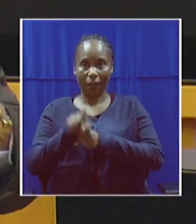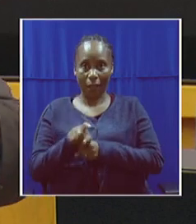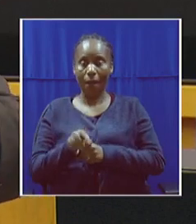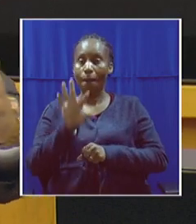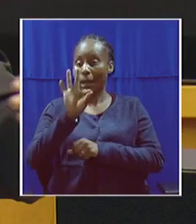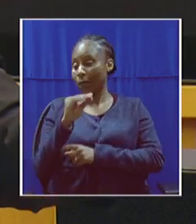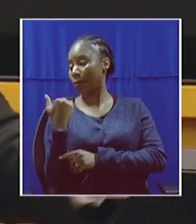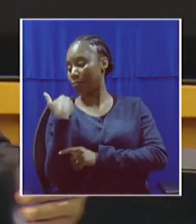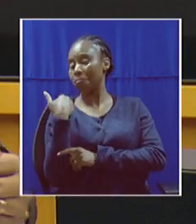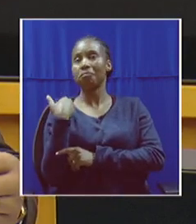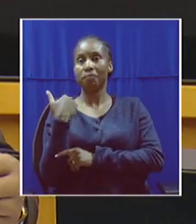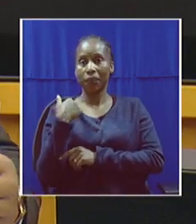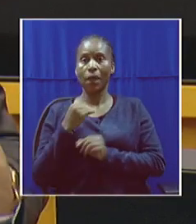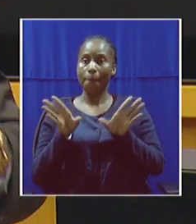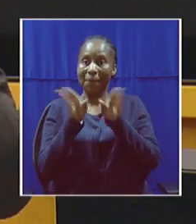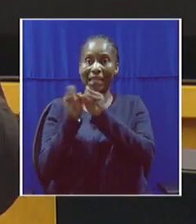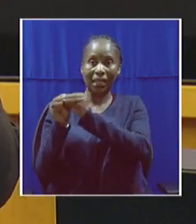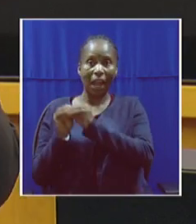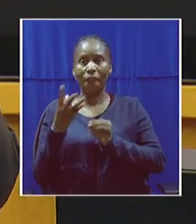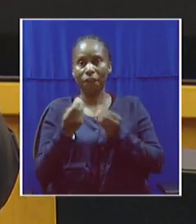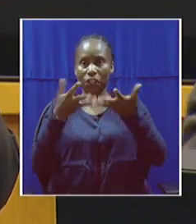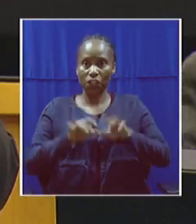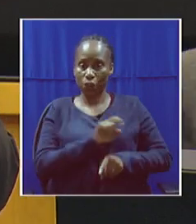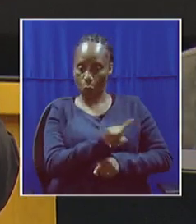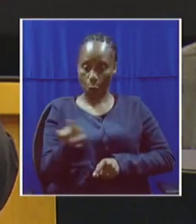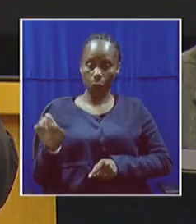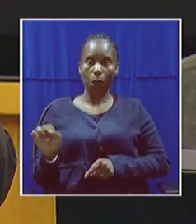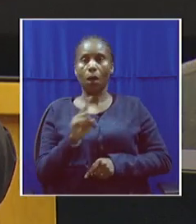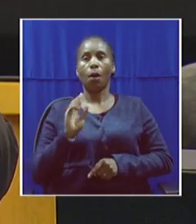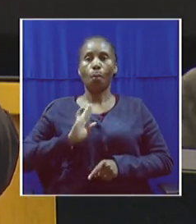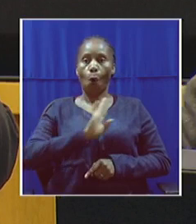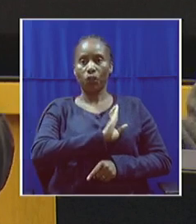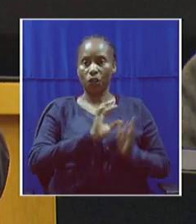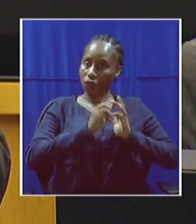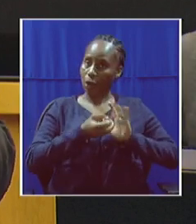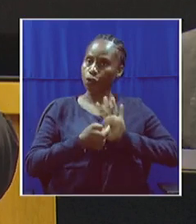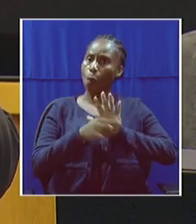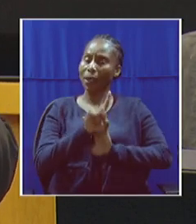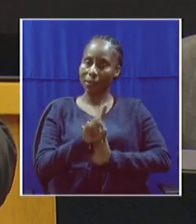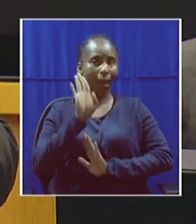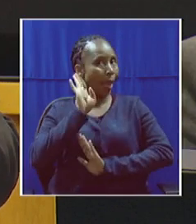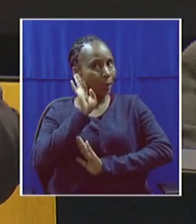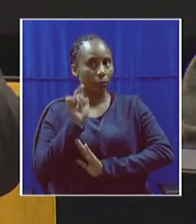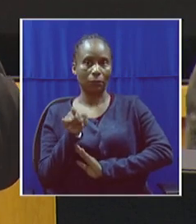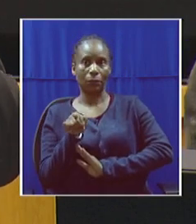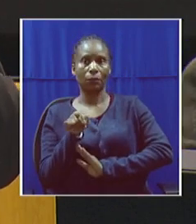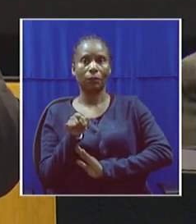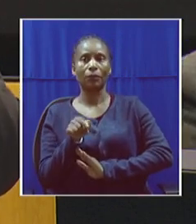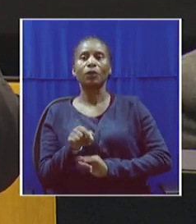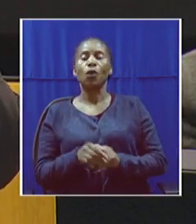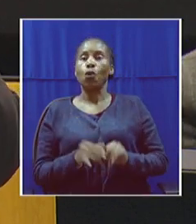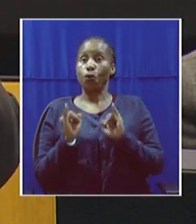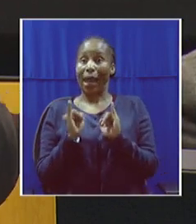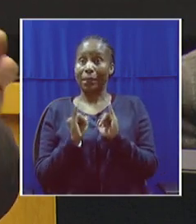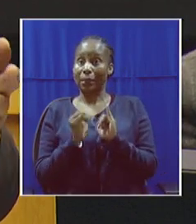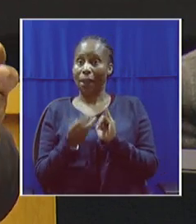a meeting with all those boards trying to show them that listen here there's a crisis